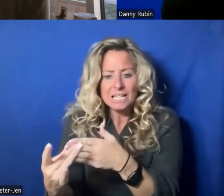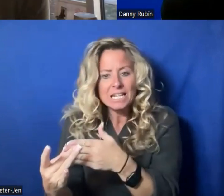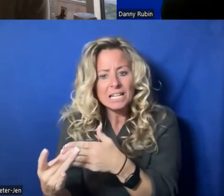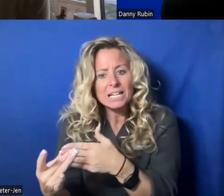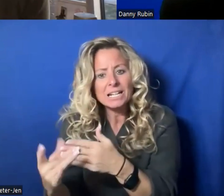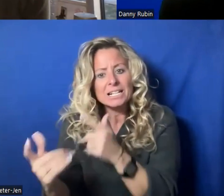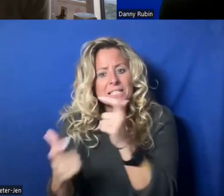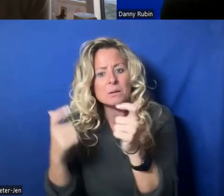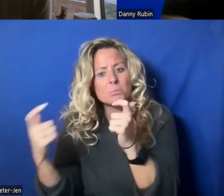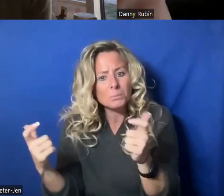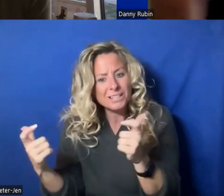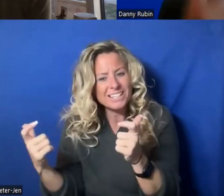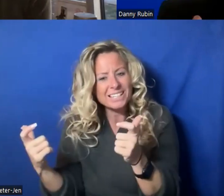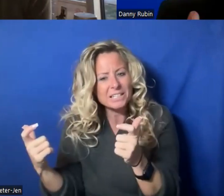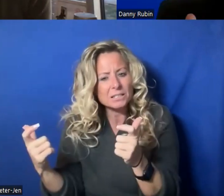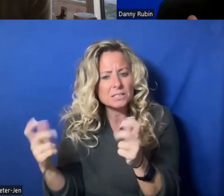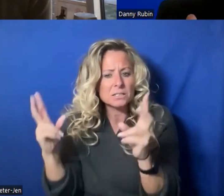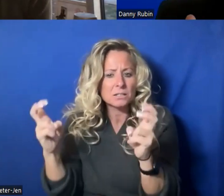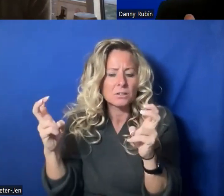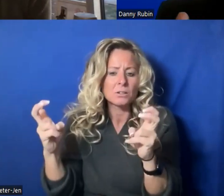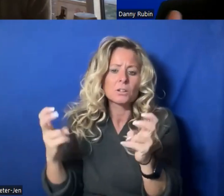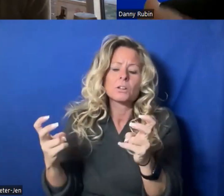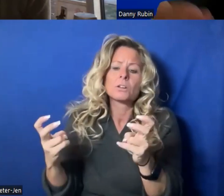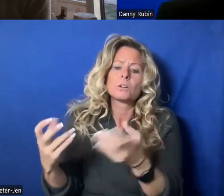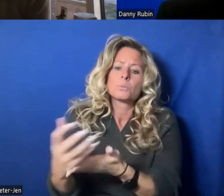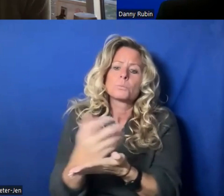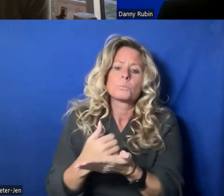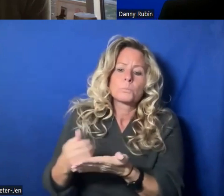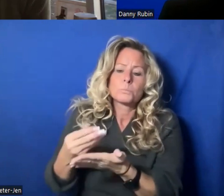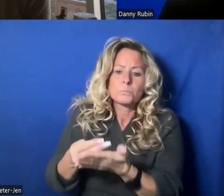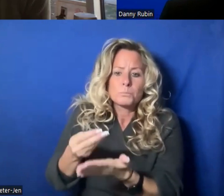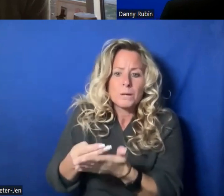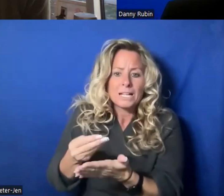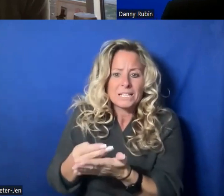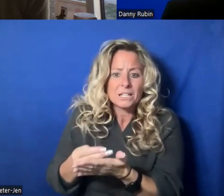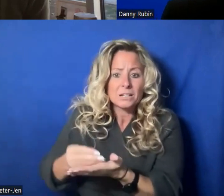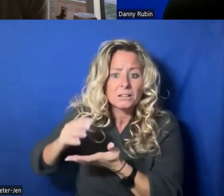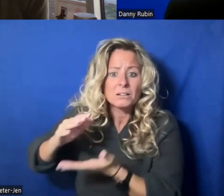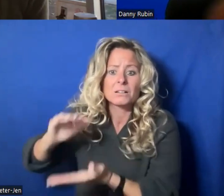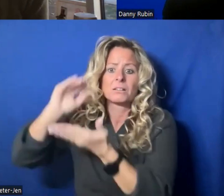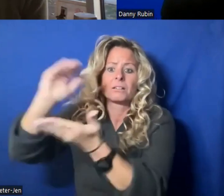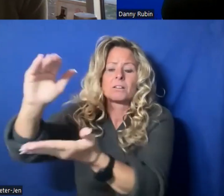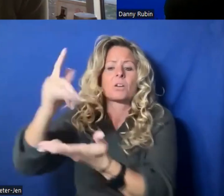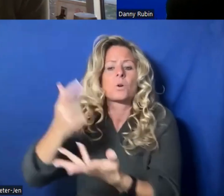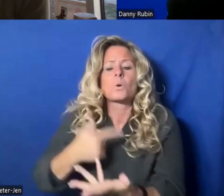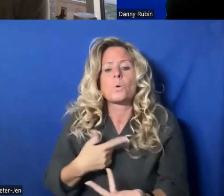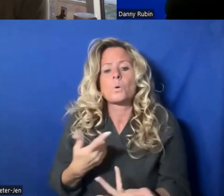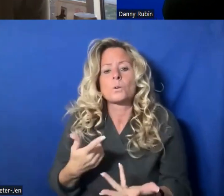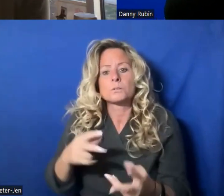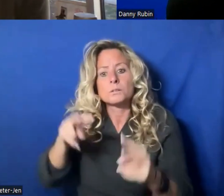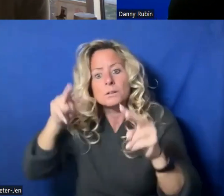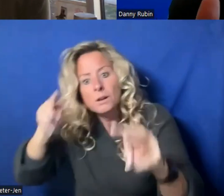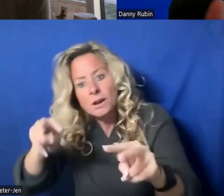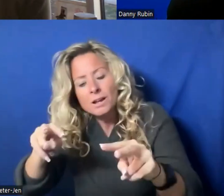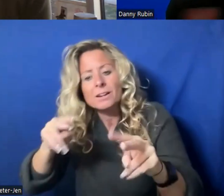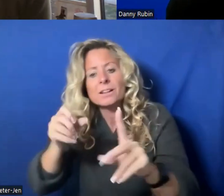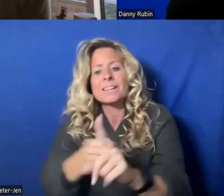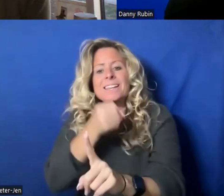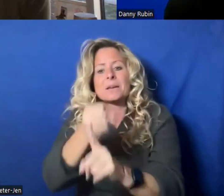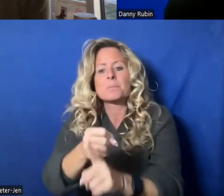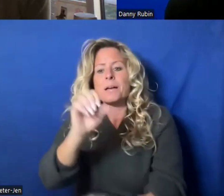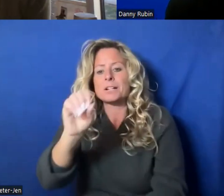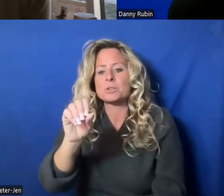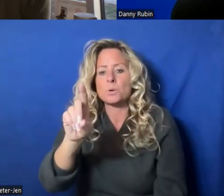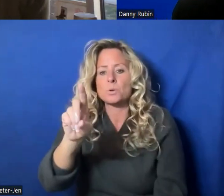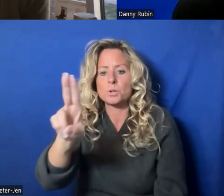the biggest in terms of bringing in revenue or eyeballs. How has football impacted all